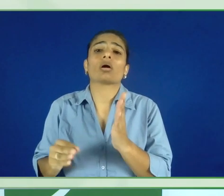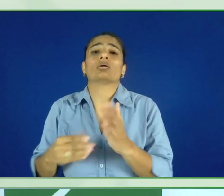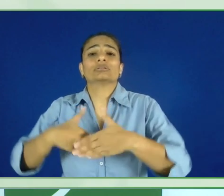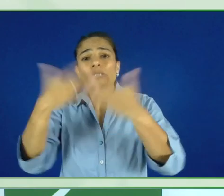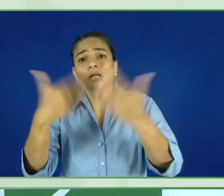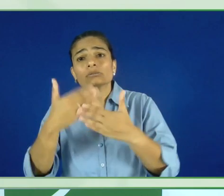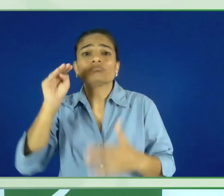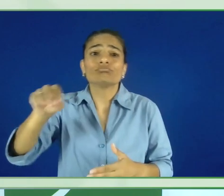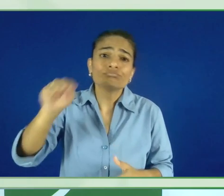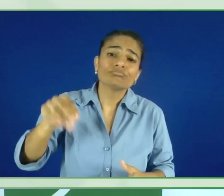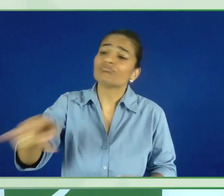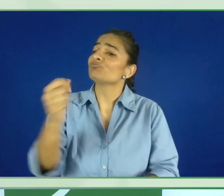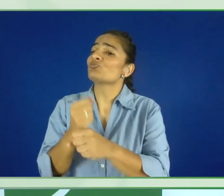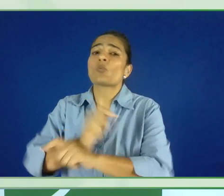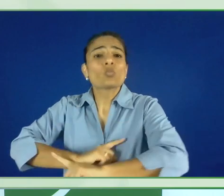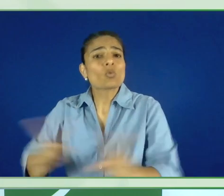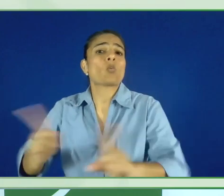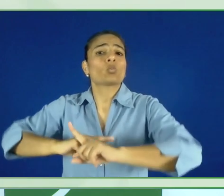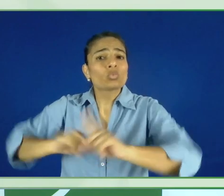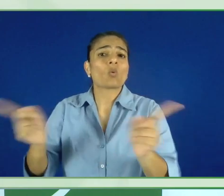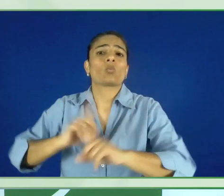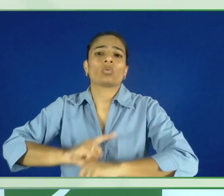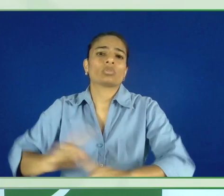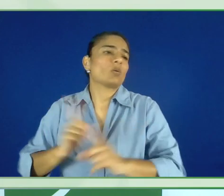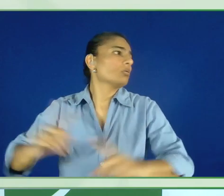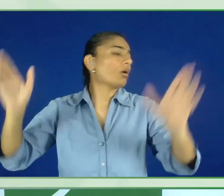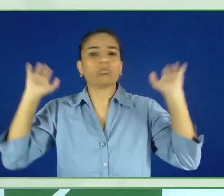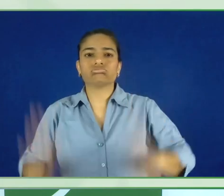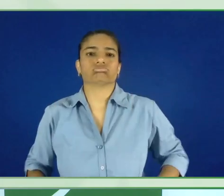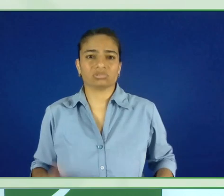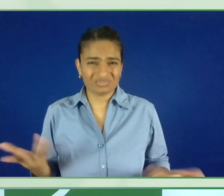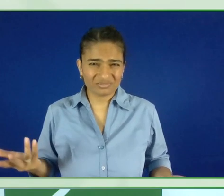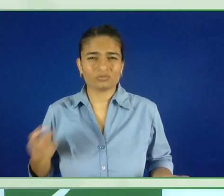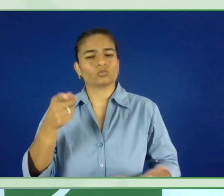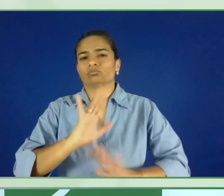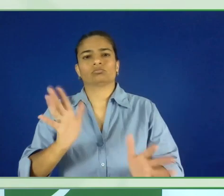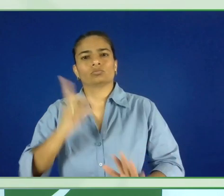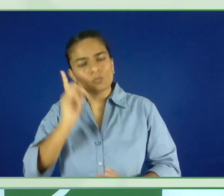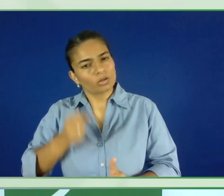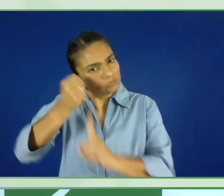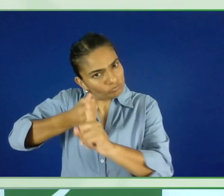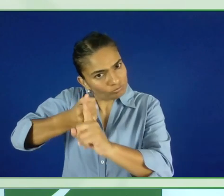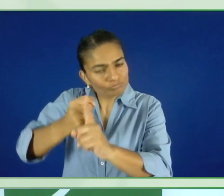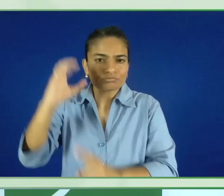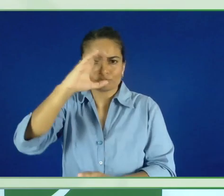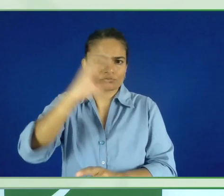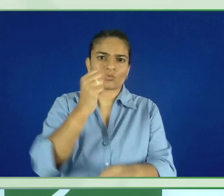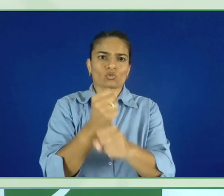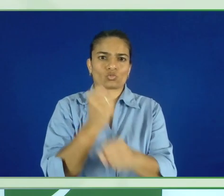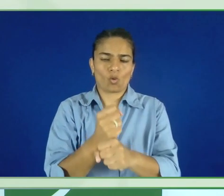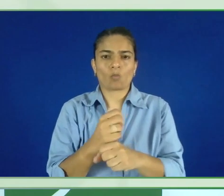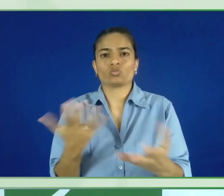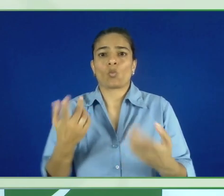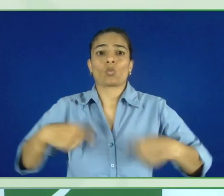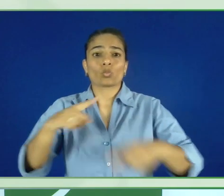should start working for that. So that's why we also work a lot in communication. And finally, we try, I don't know if you can